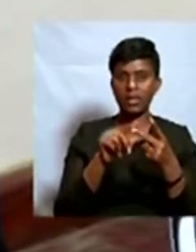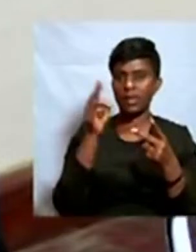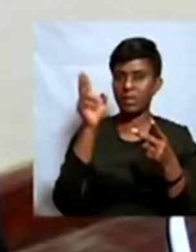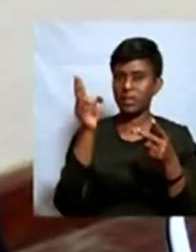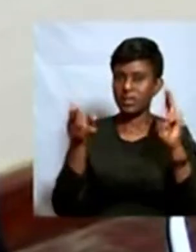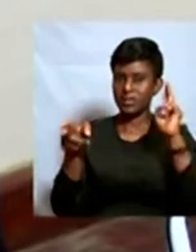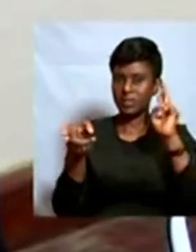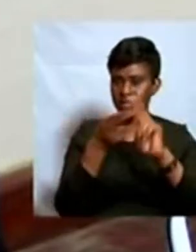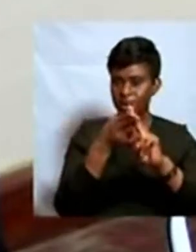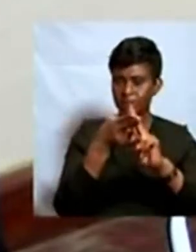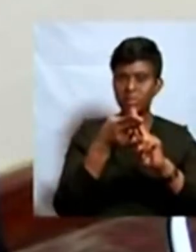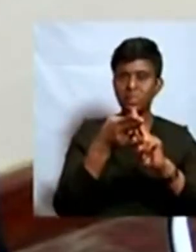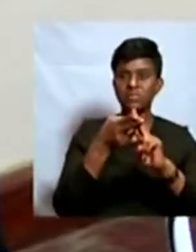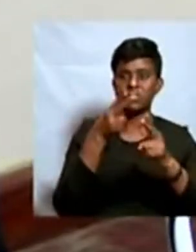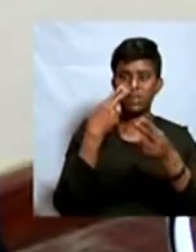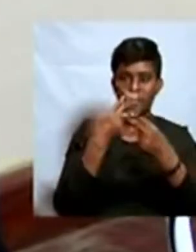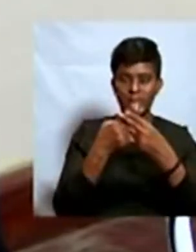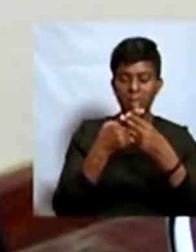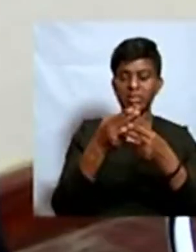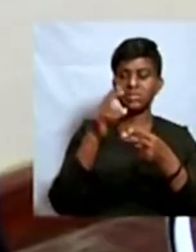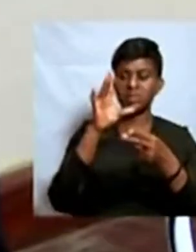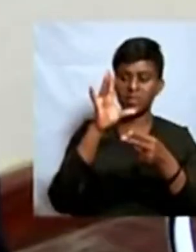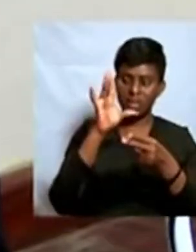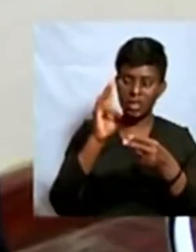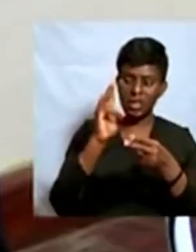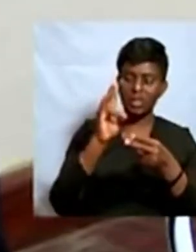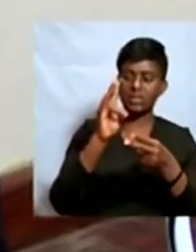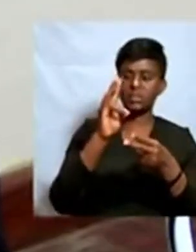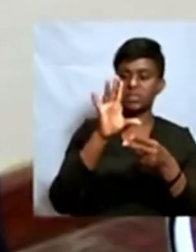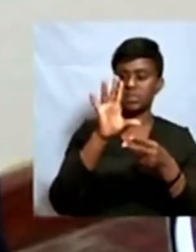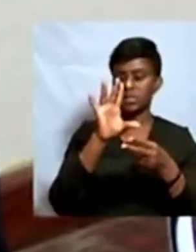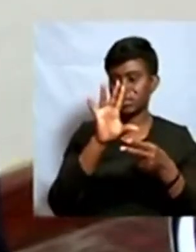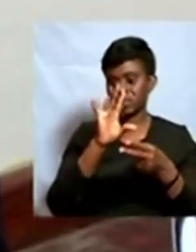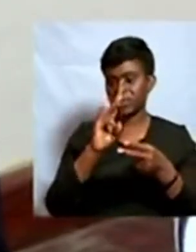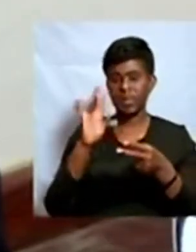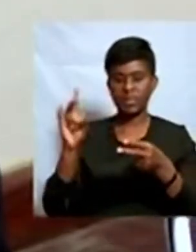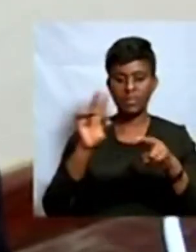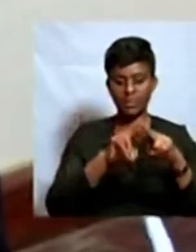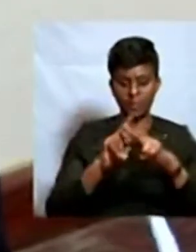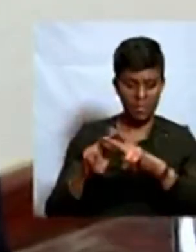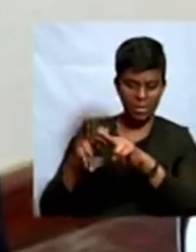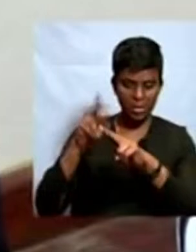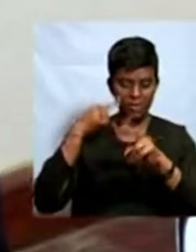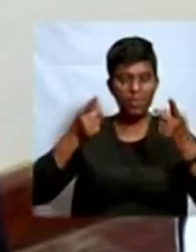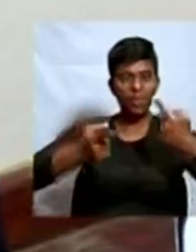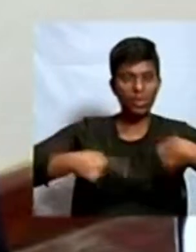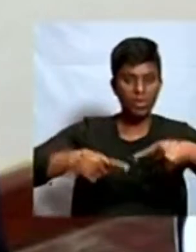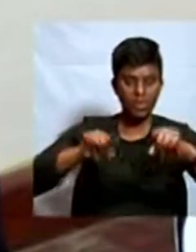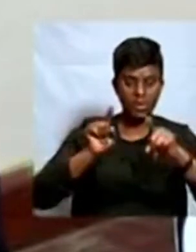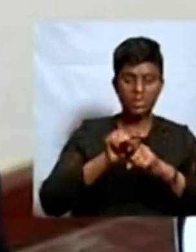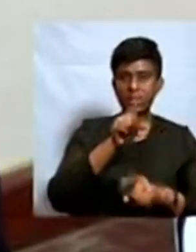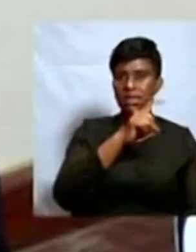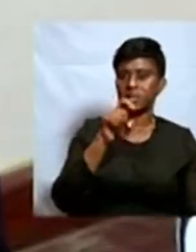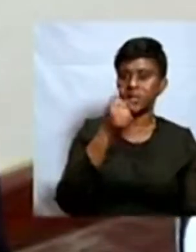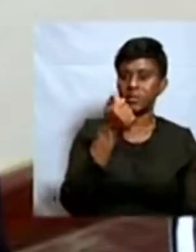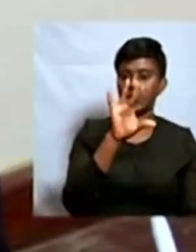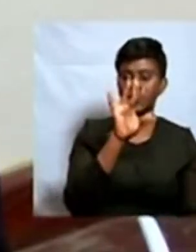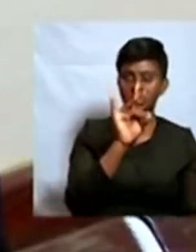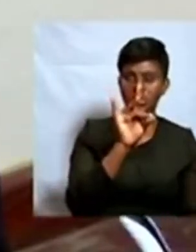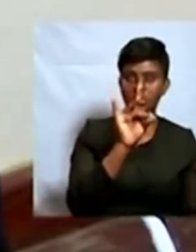-8 aircraft, 77-seater and for the domestic, and 118 for